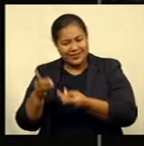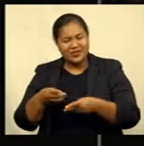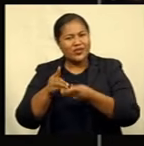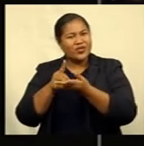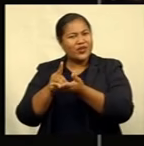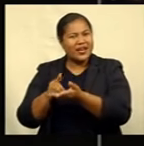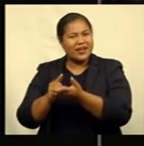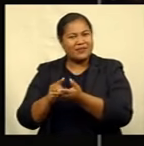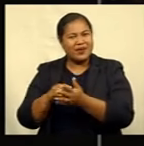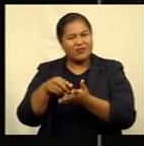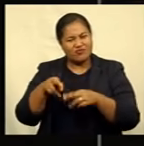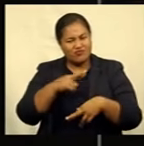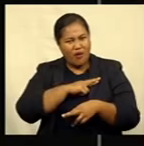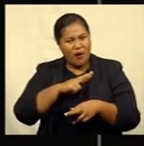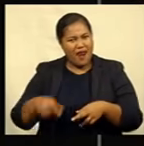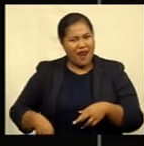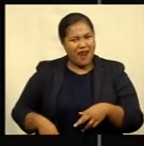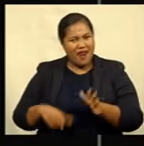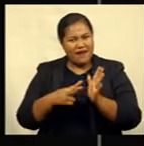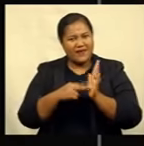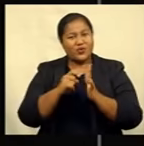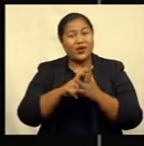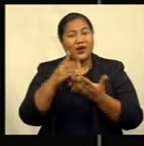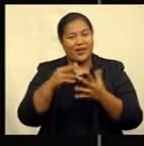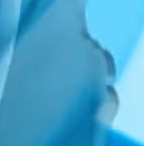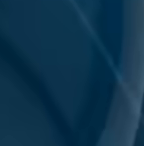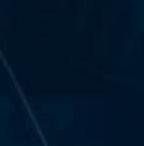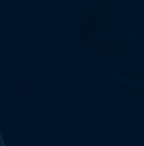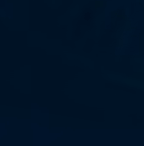Eye and Ear Hospital in Australia.